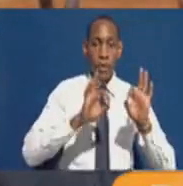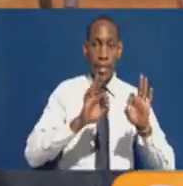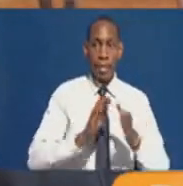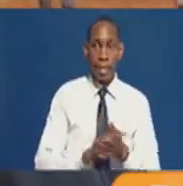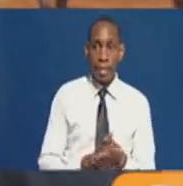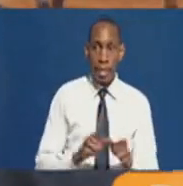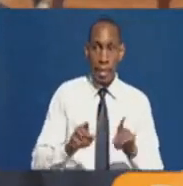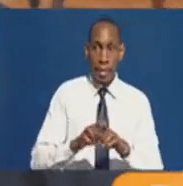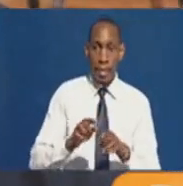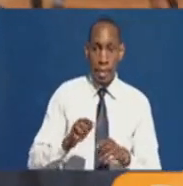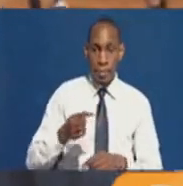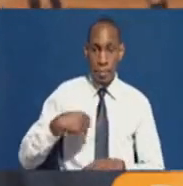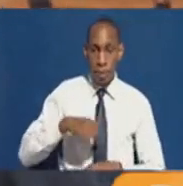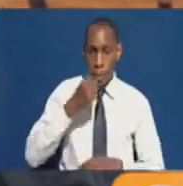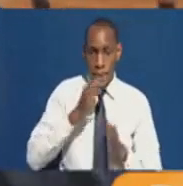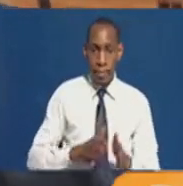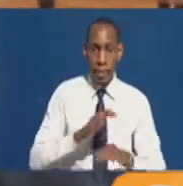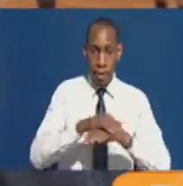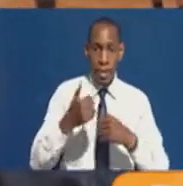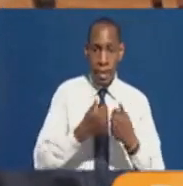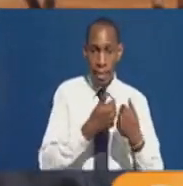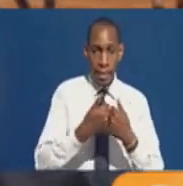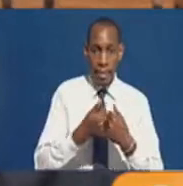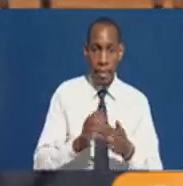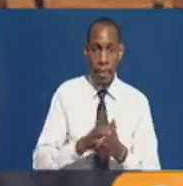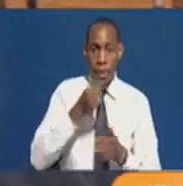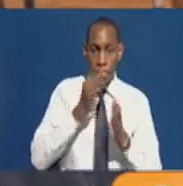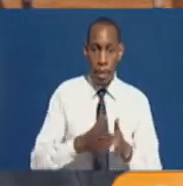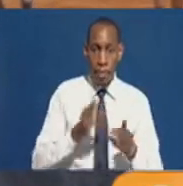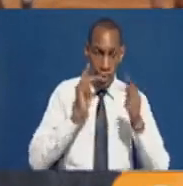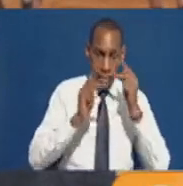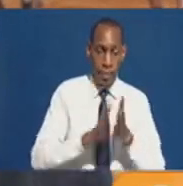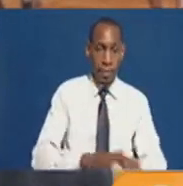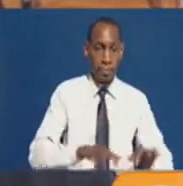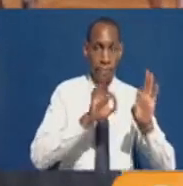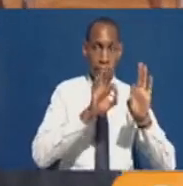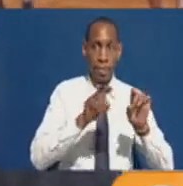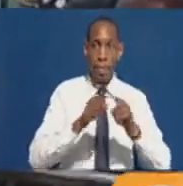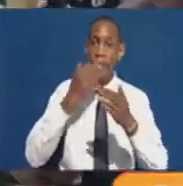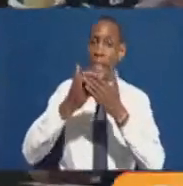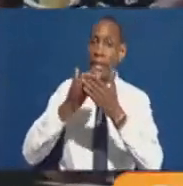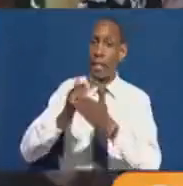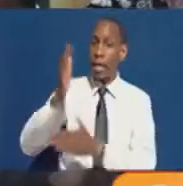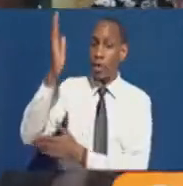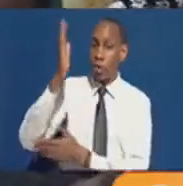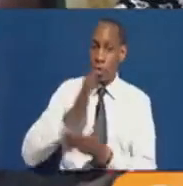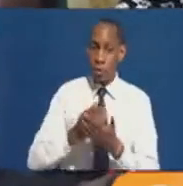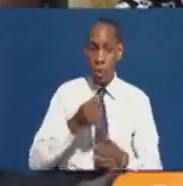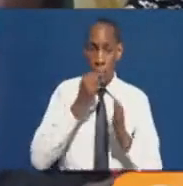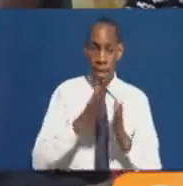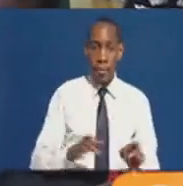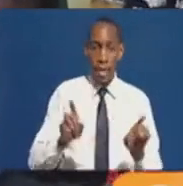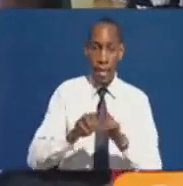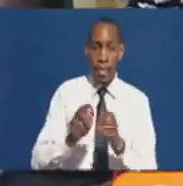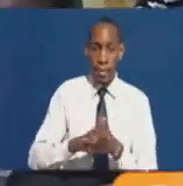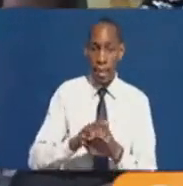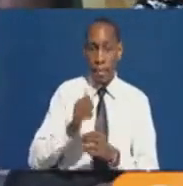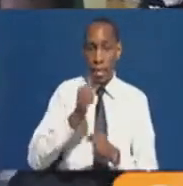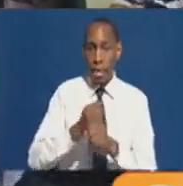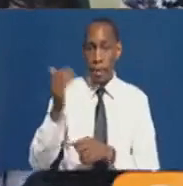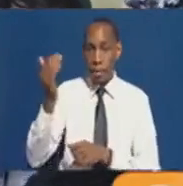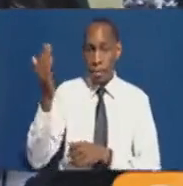match commissioners will be getting games. So from the refereeing perspective, it's excellent. Na nashukuru Mungu sana. Waweru, who doubles up as a lecturer